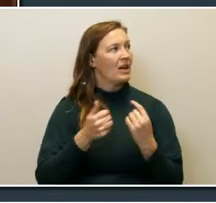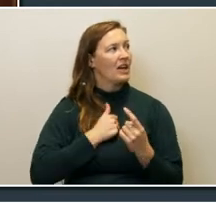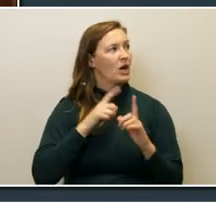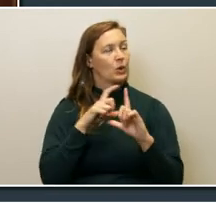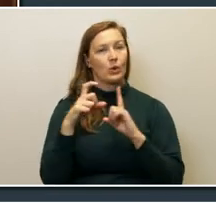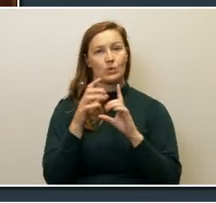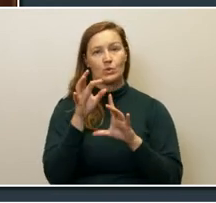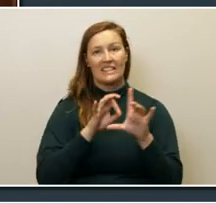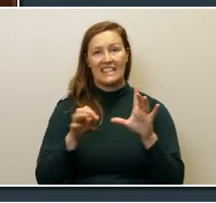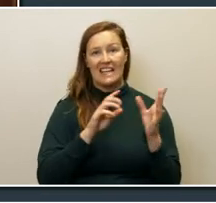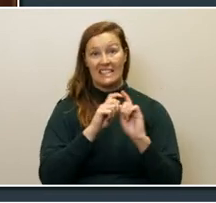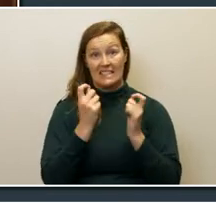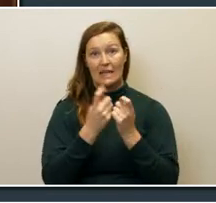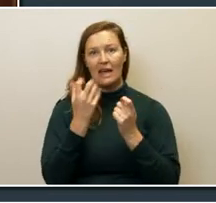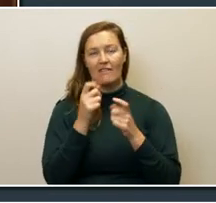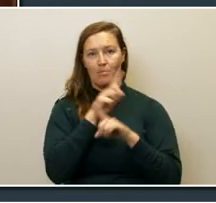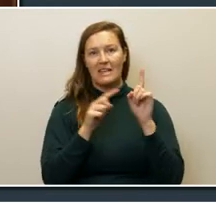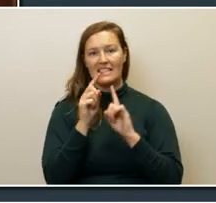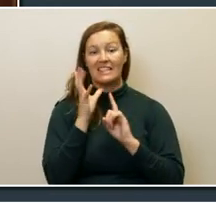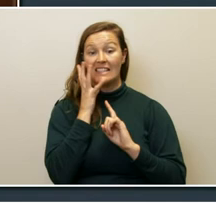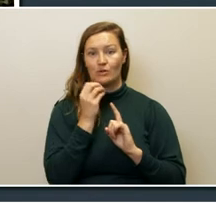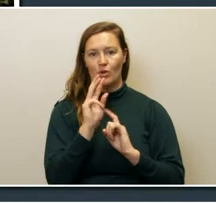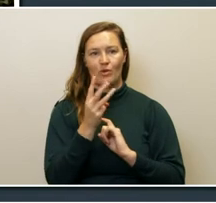design team, and we've actually got a meeting this afternoon at 3.